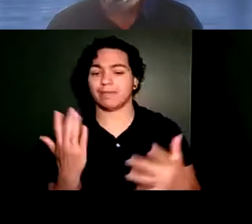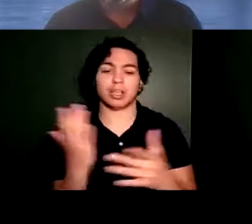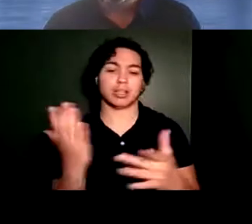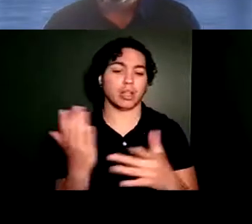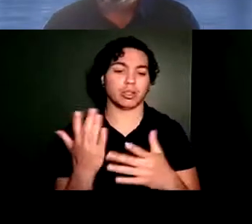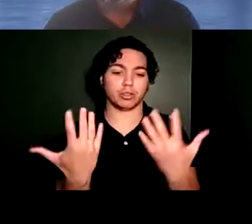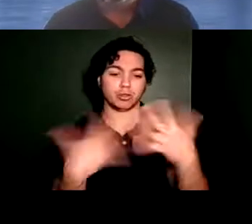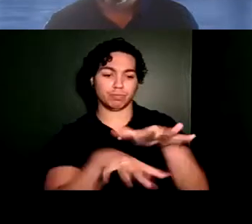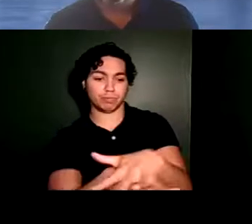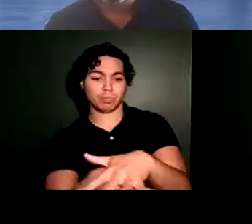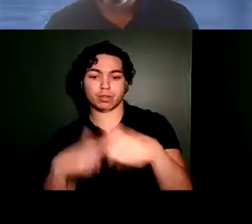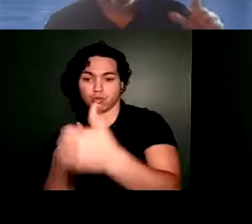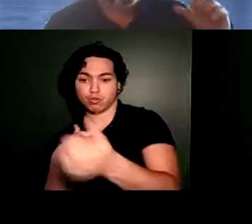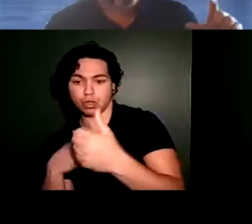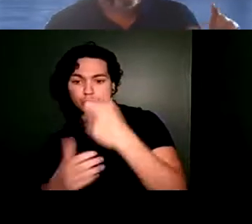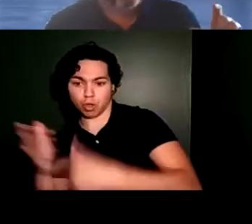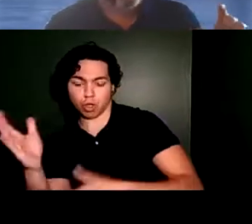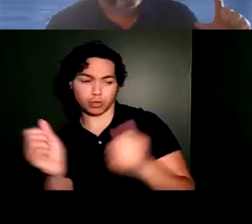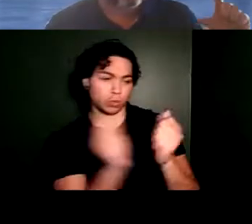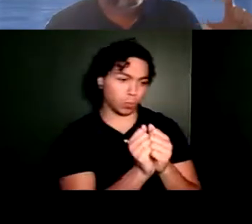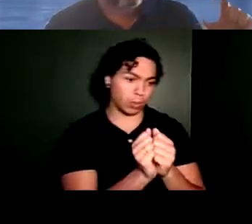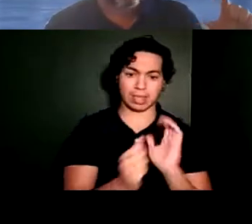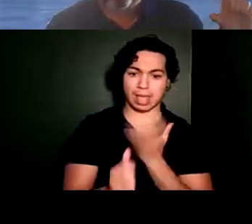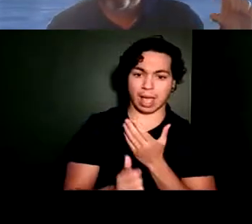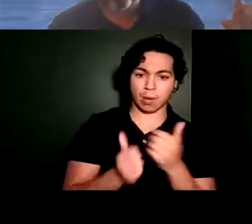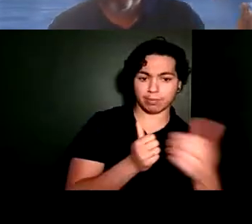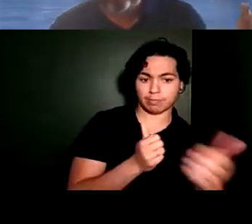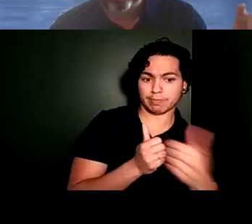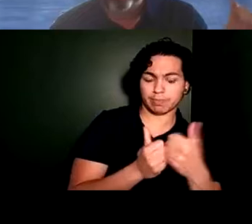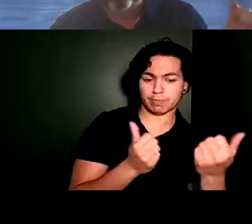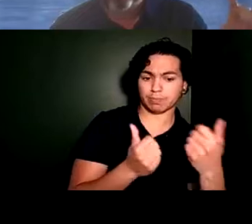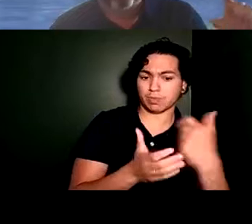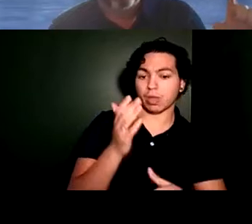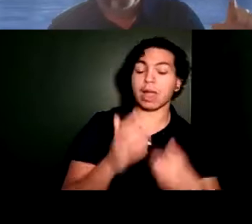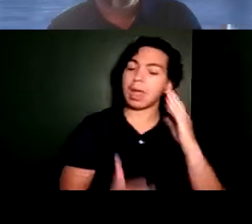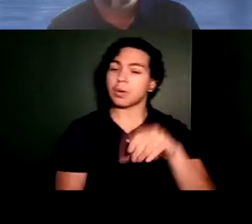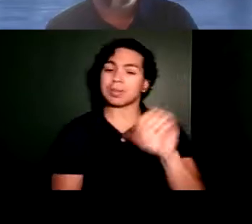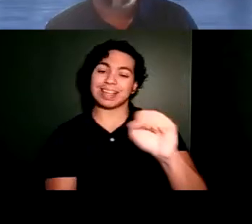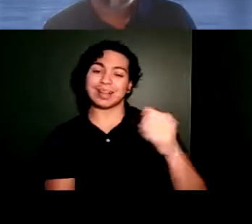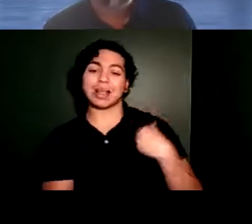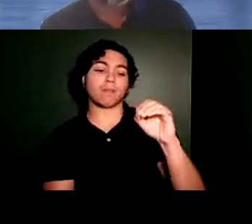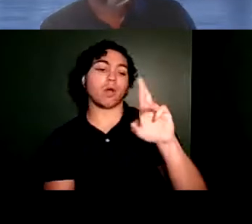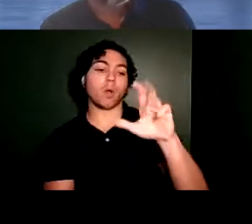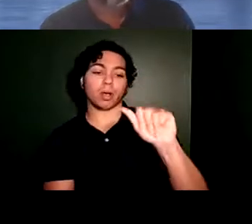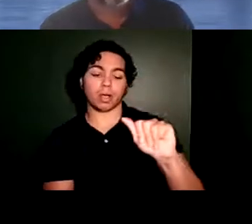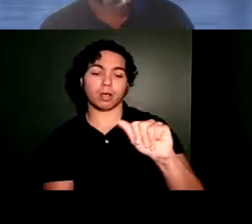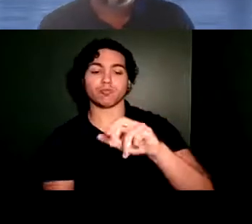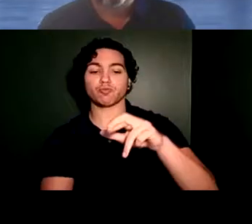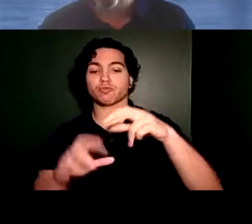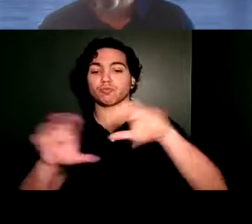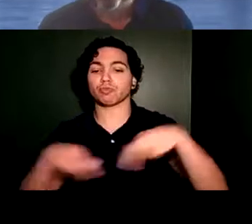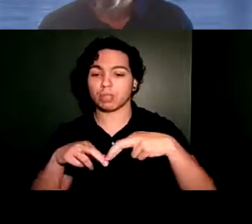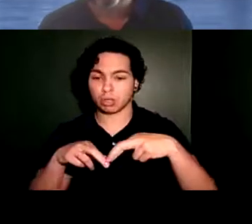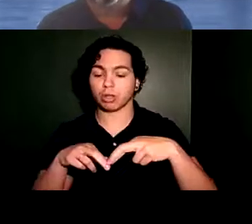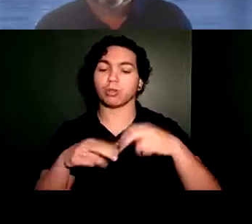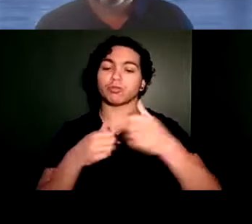Seattle, but being able to say, hey, I have that. And in Seattle, it's called the ORCA card, the regional transit pass, that could